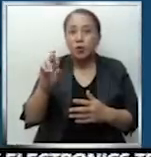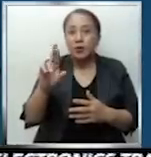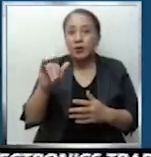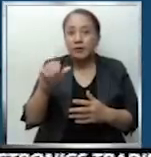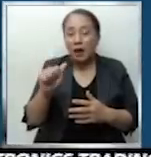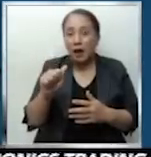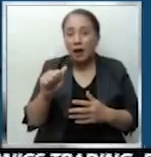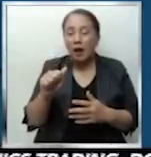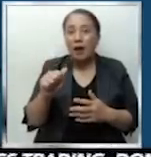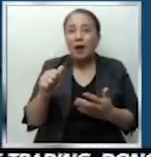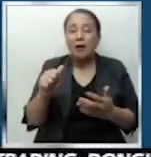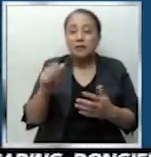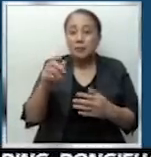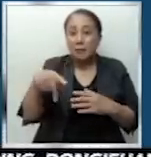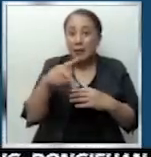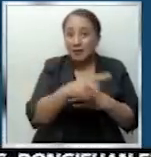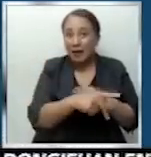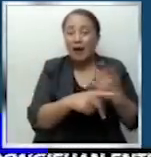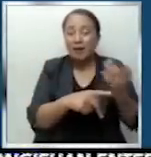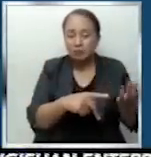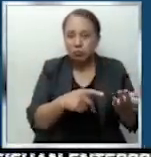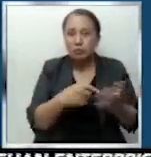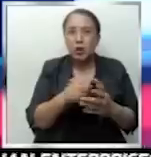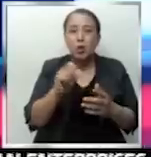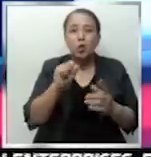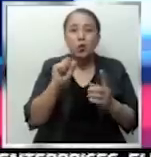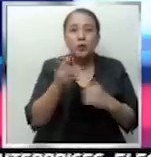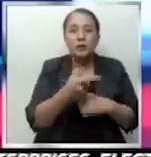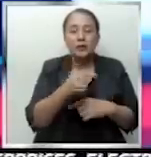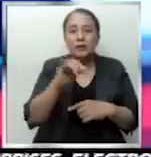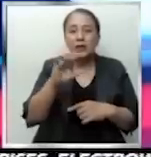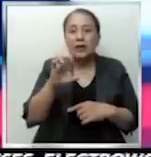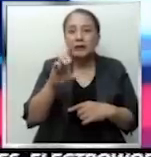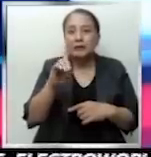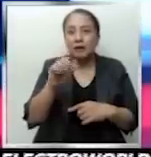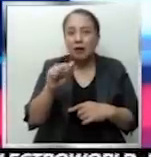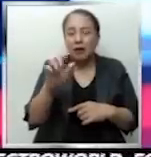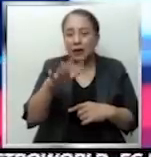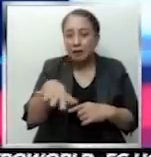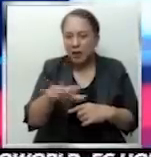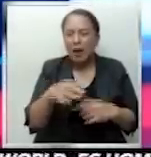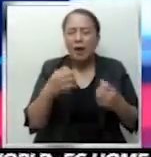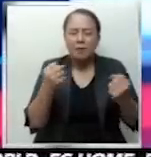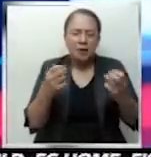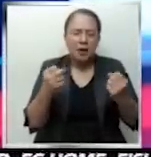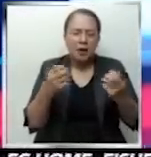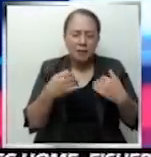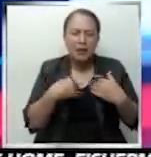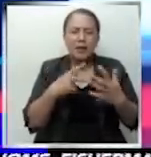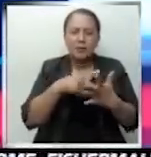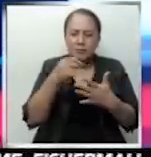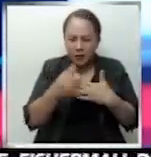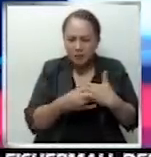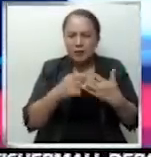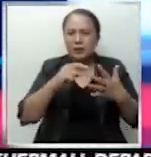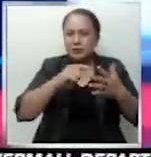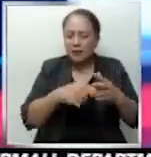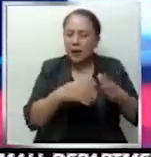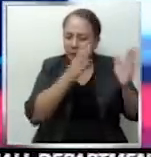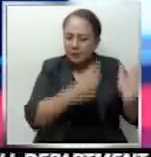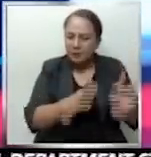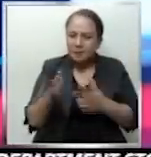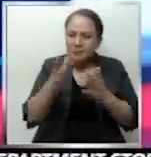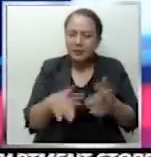ay isa sa limang original na EDCA site. There are many projects in the pipeline. There are so many that I can't